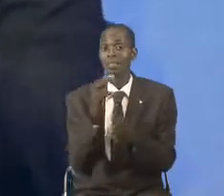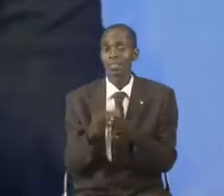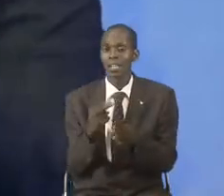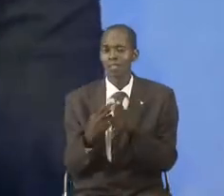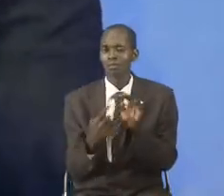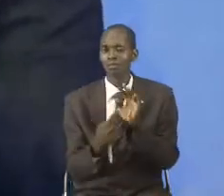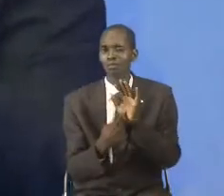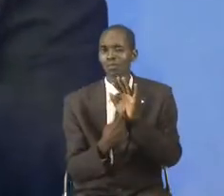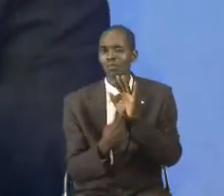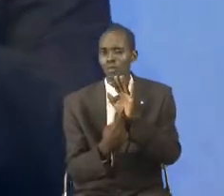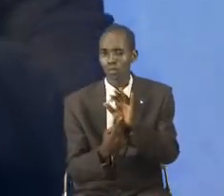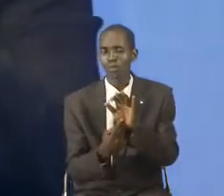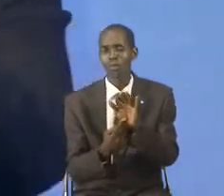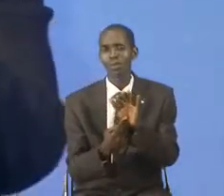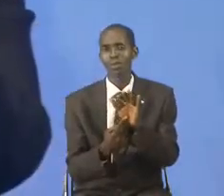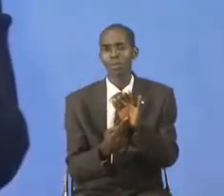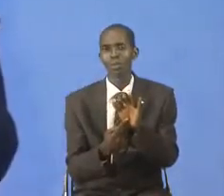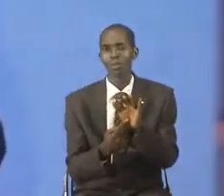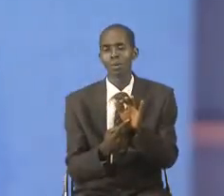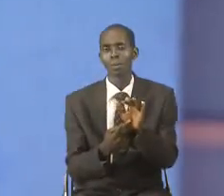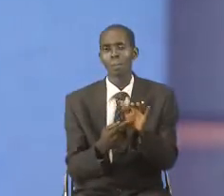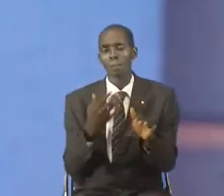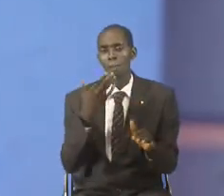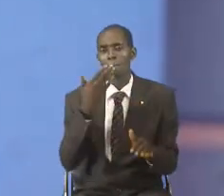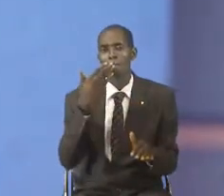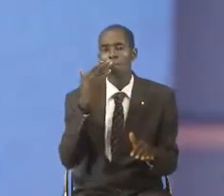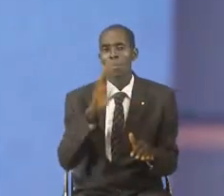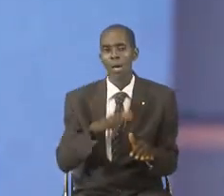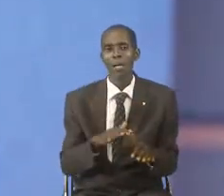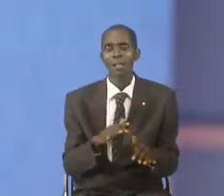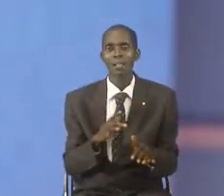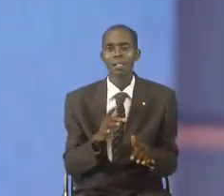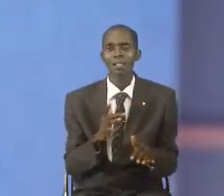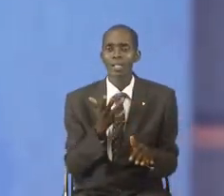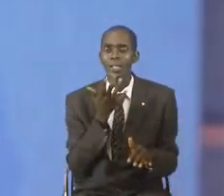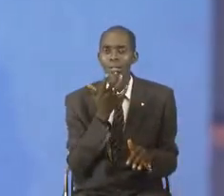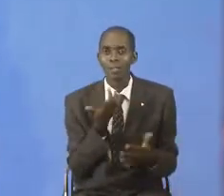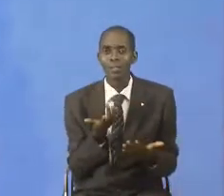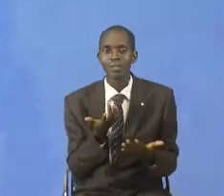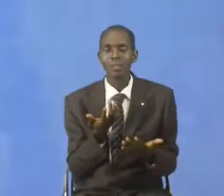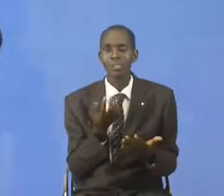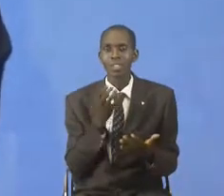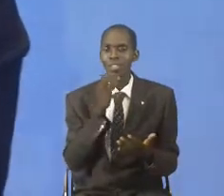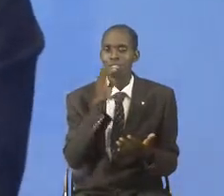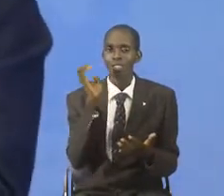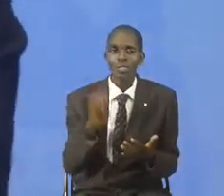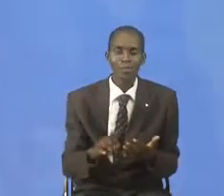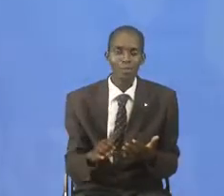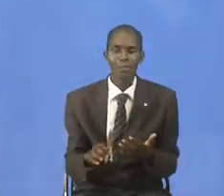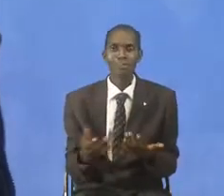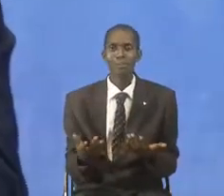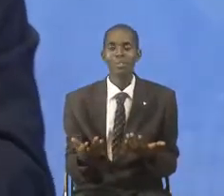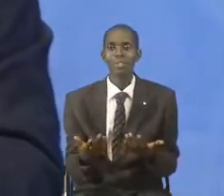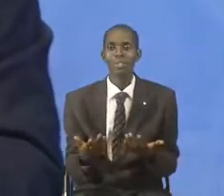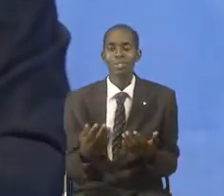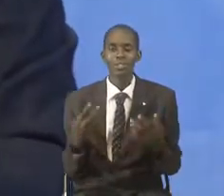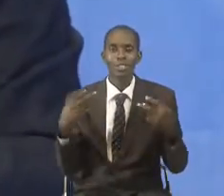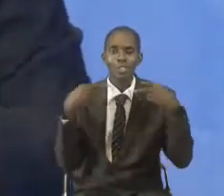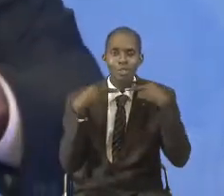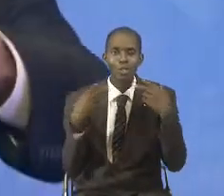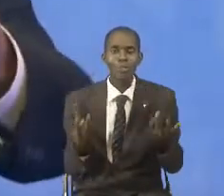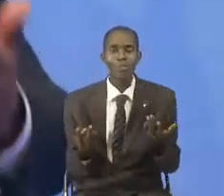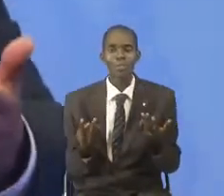your language, that name signifies bad luck,